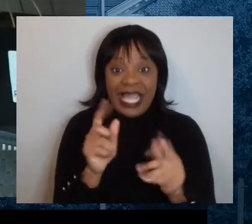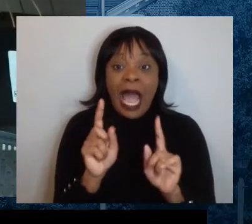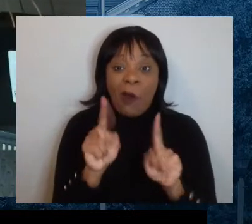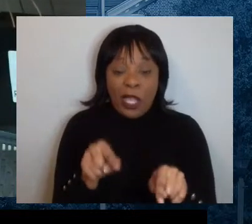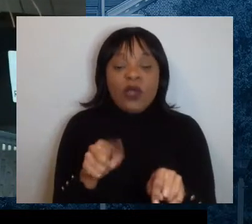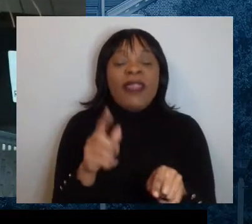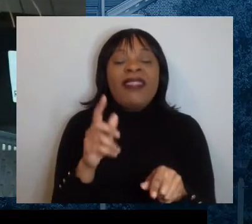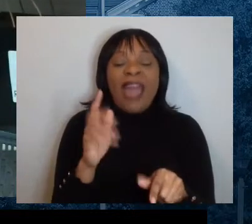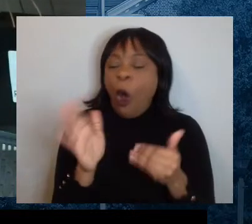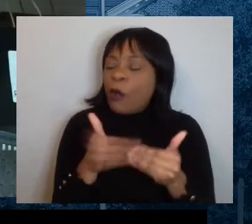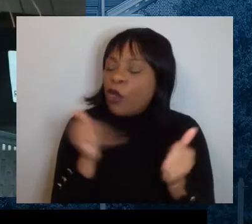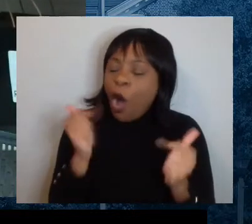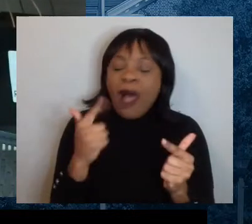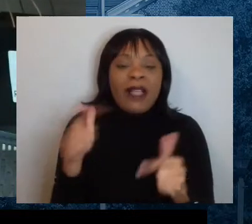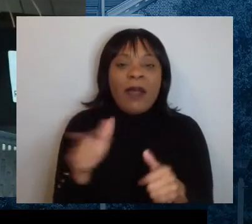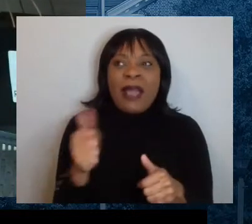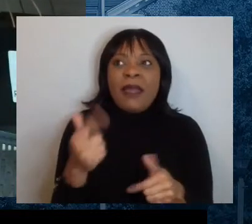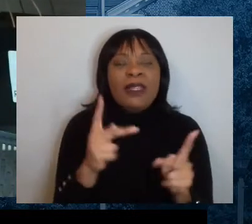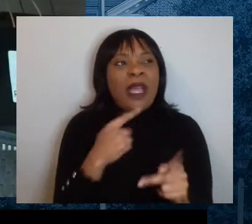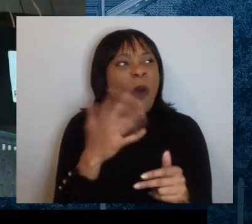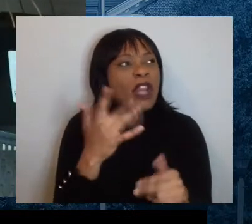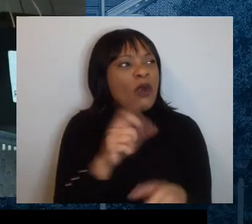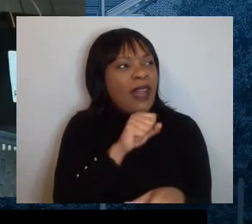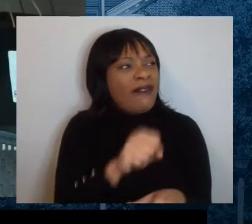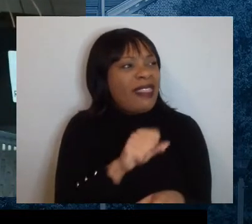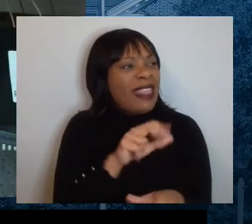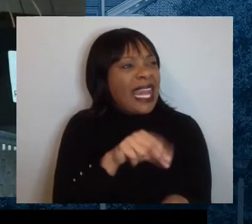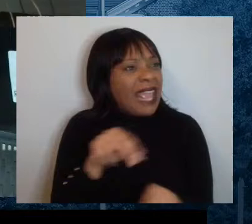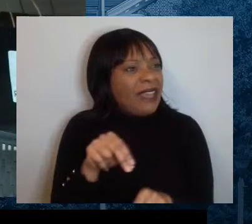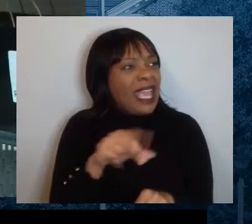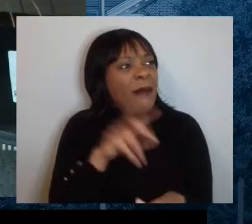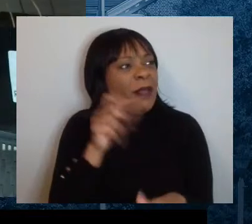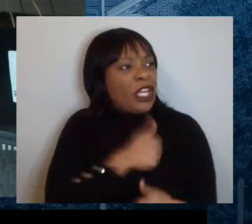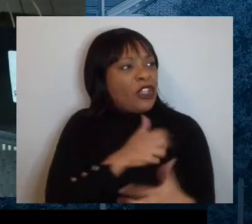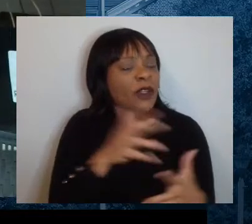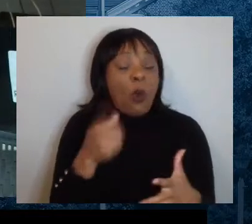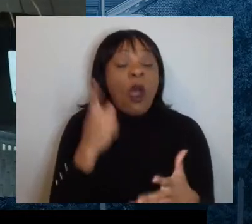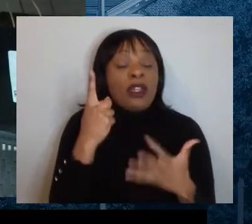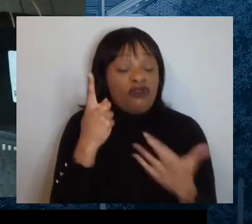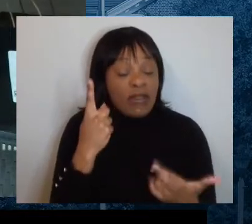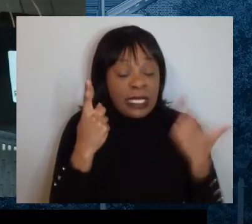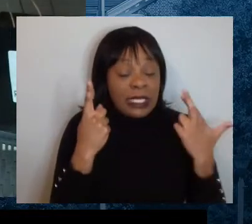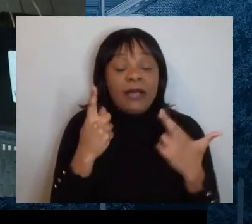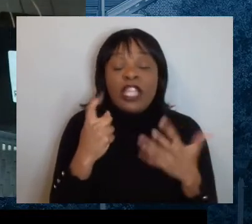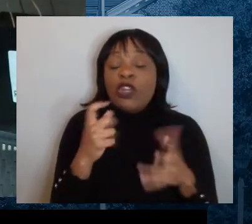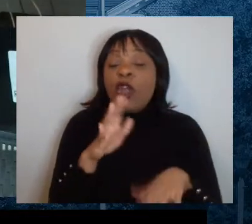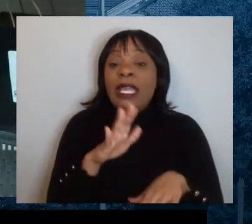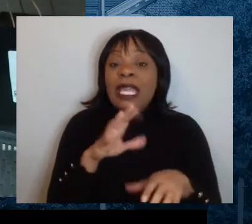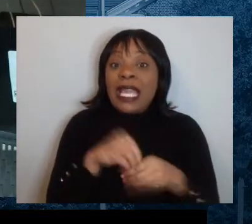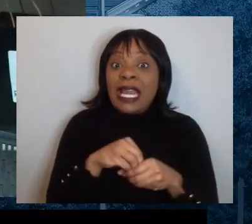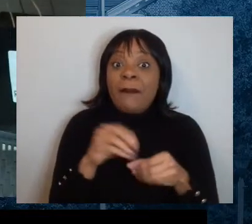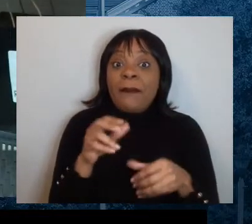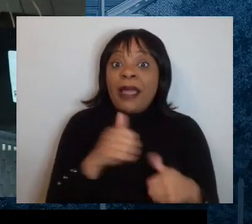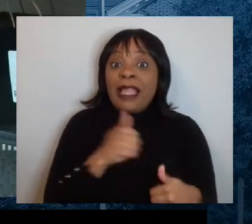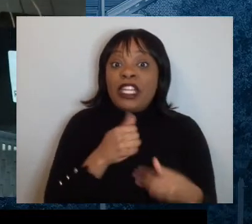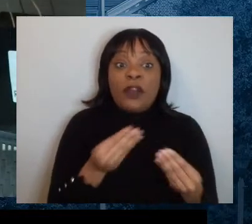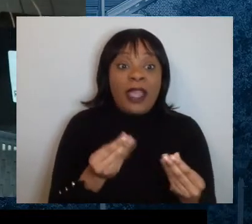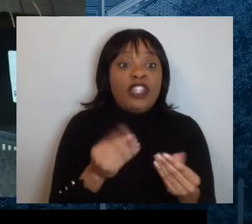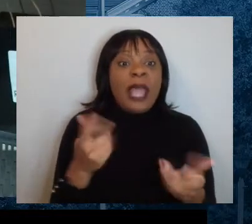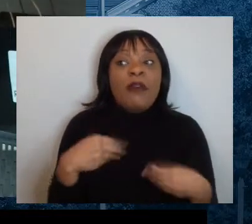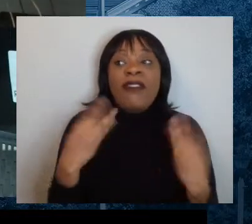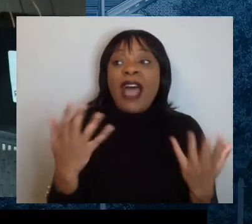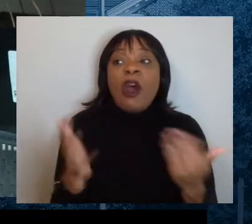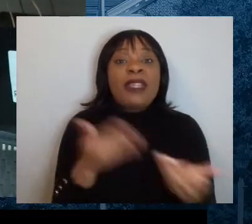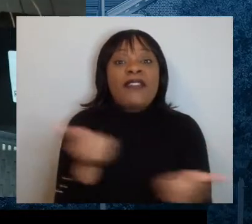Why do you love the military so much? One of the things is because you're on a military base, they provide just about everything you need. They'll feed